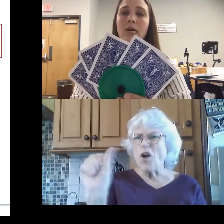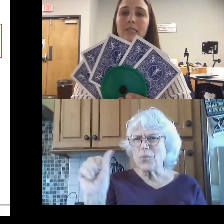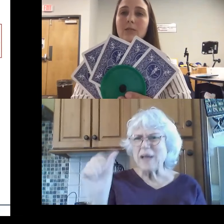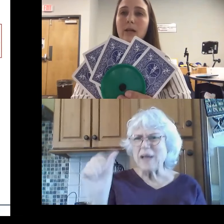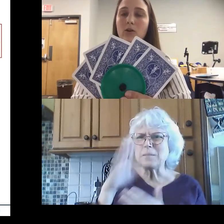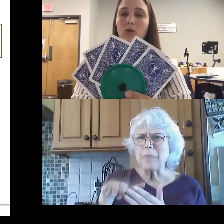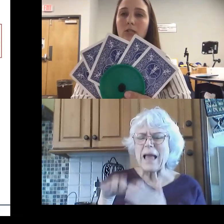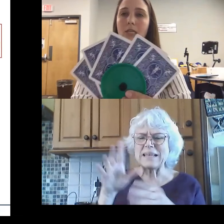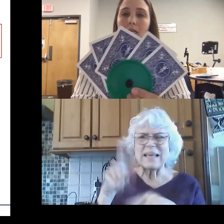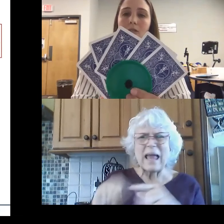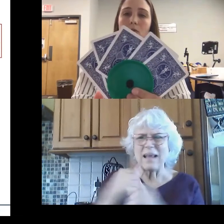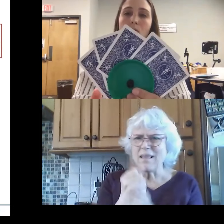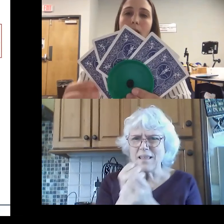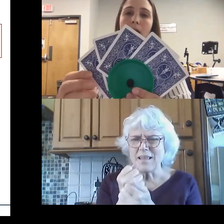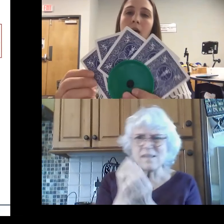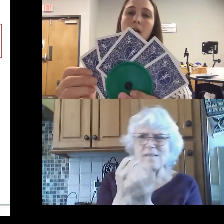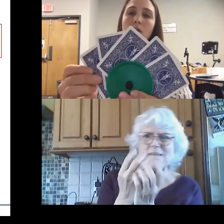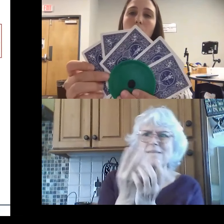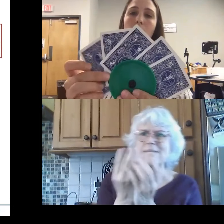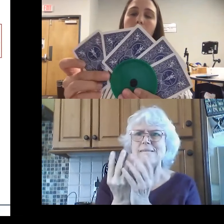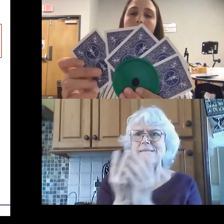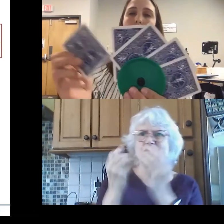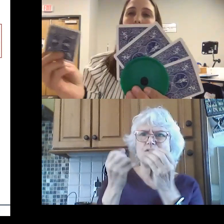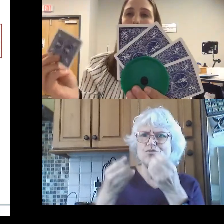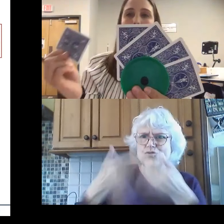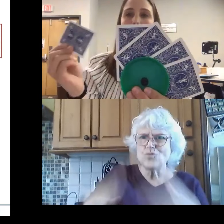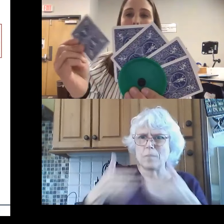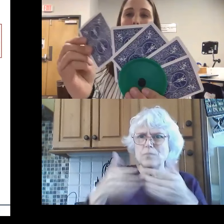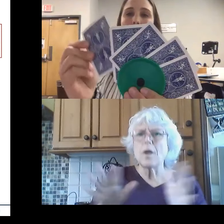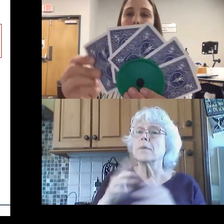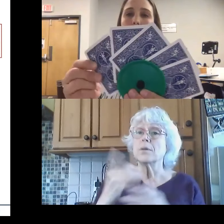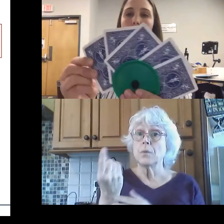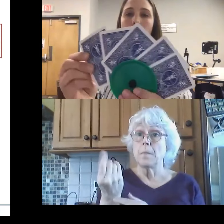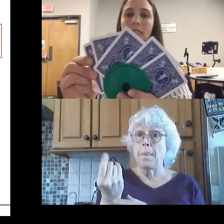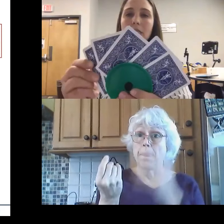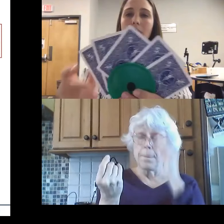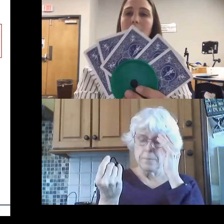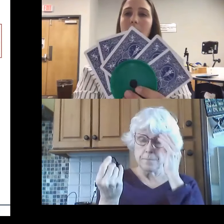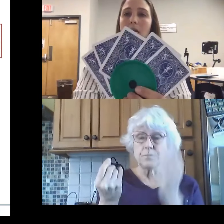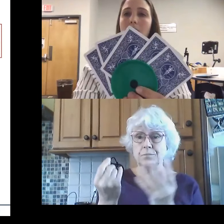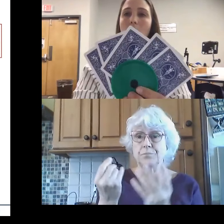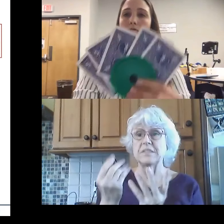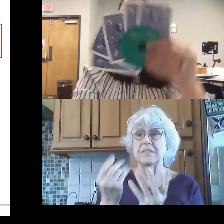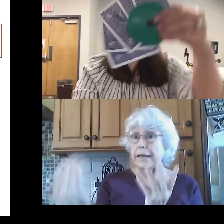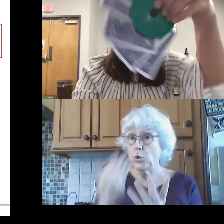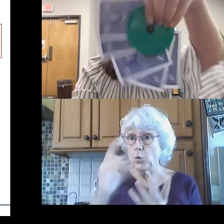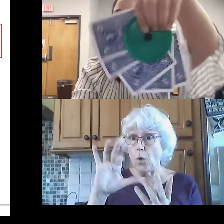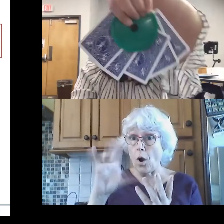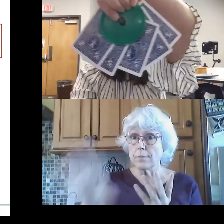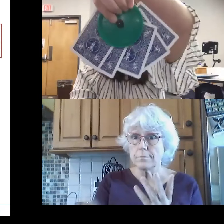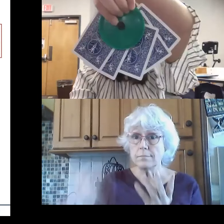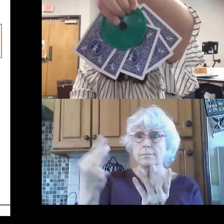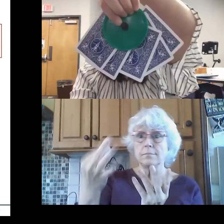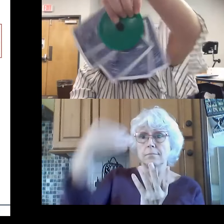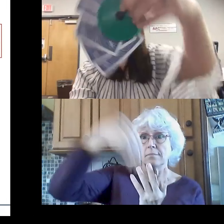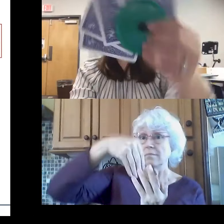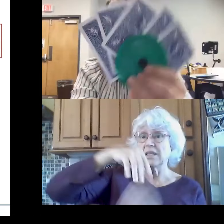able to display your cards in an easier way. You would, um, simply when you got a card, you would just stick it in and it holds it. You can flip